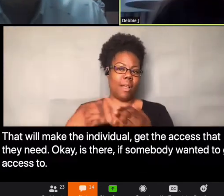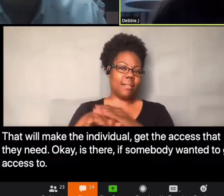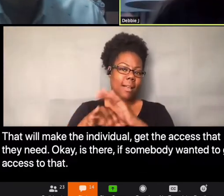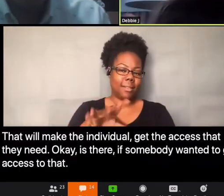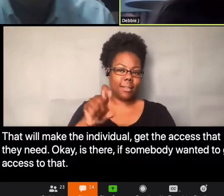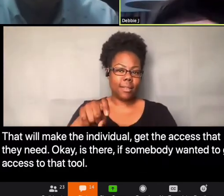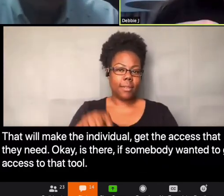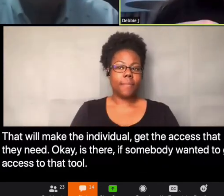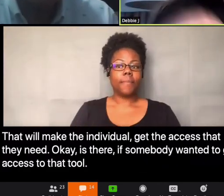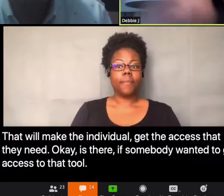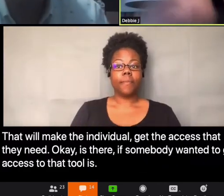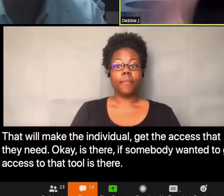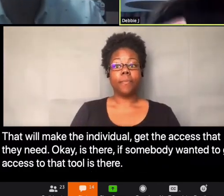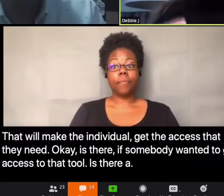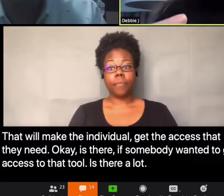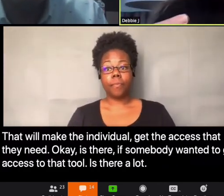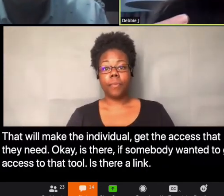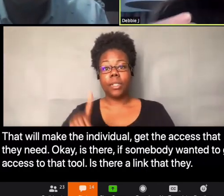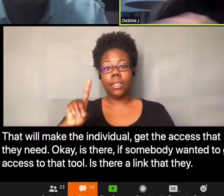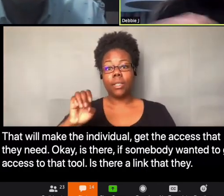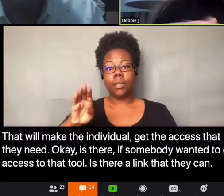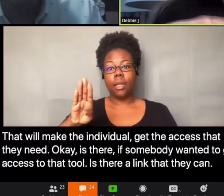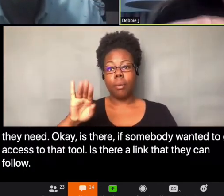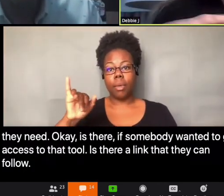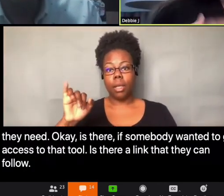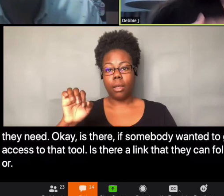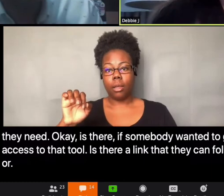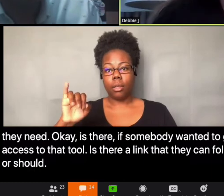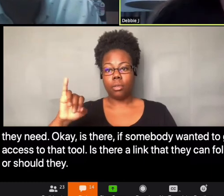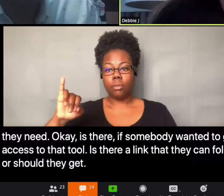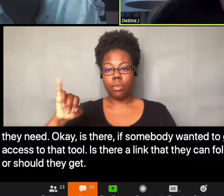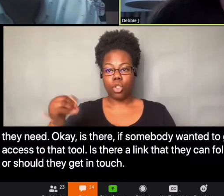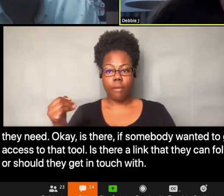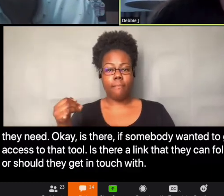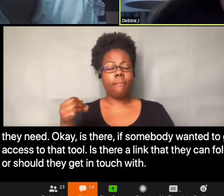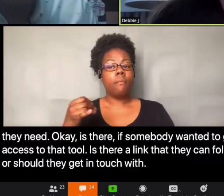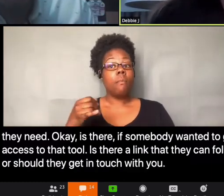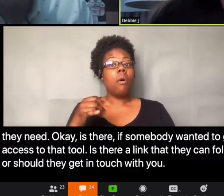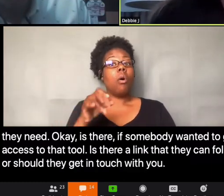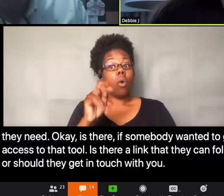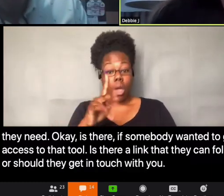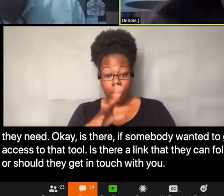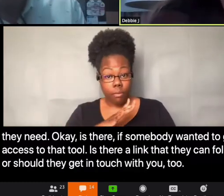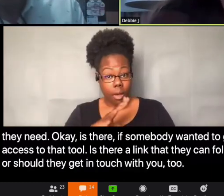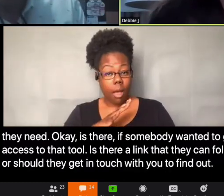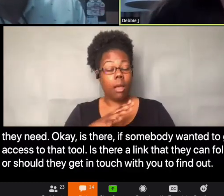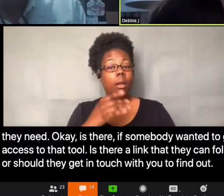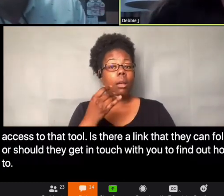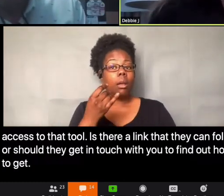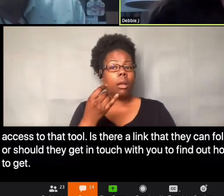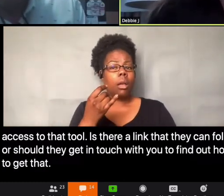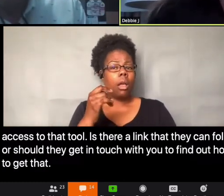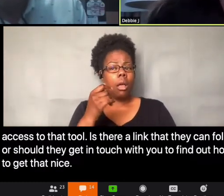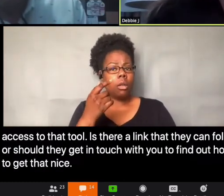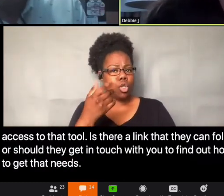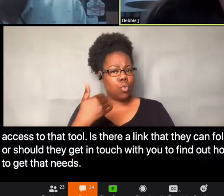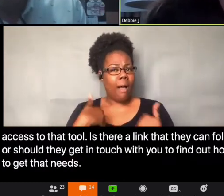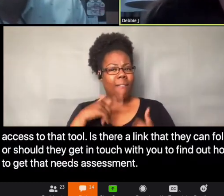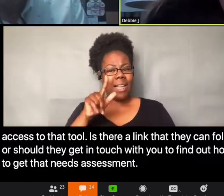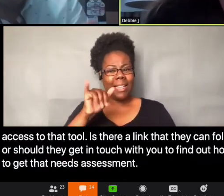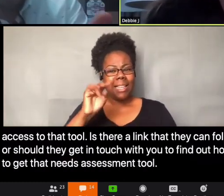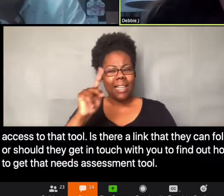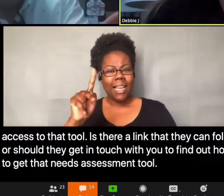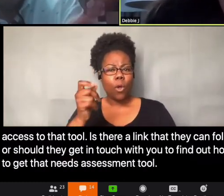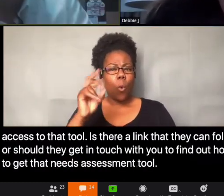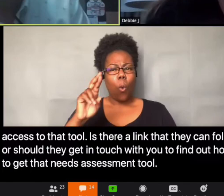that tool, is there a link that they can follow, or should they get in touch with you to find out how to get that needs assessment